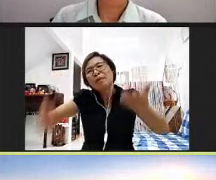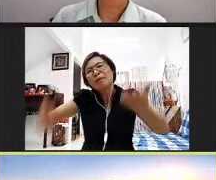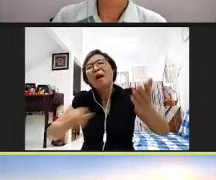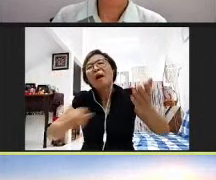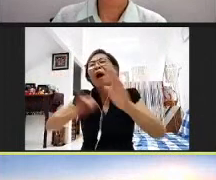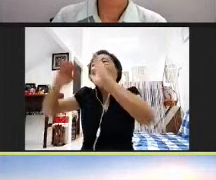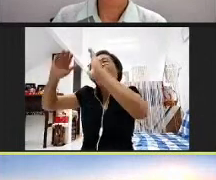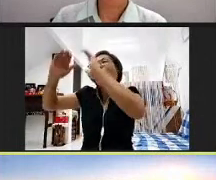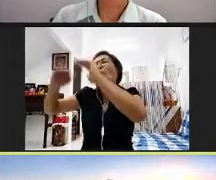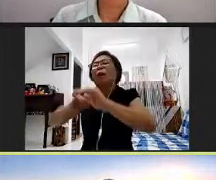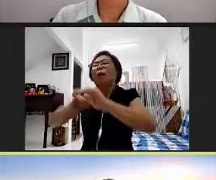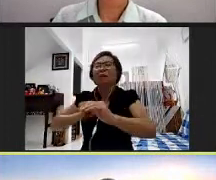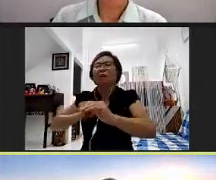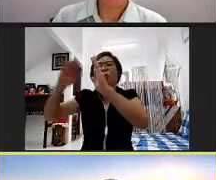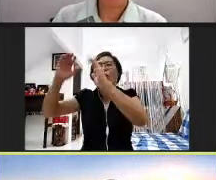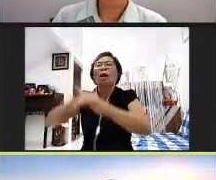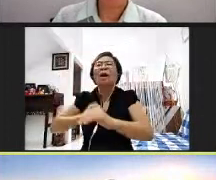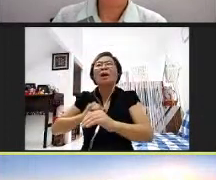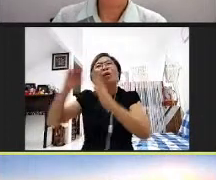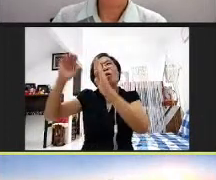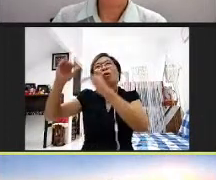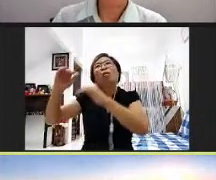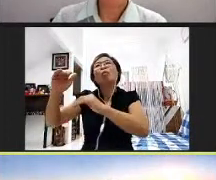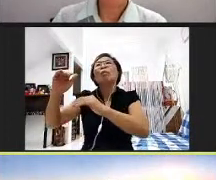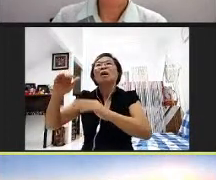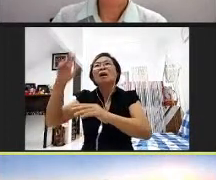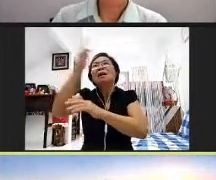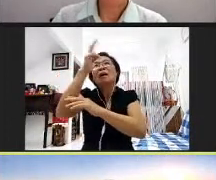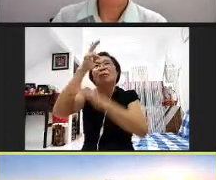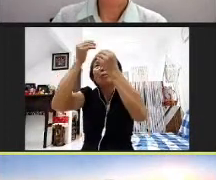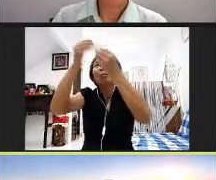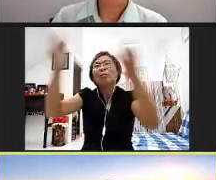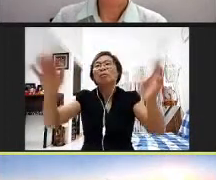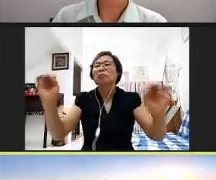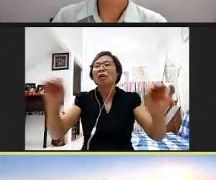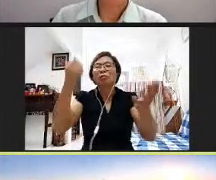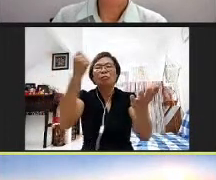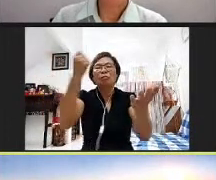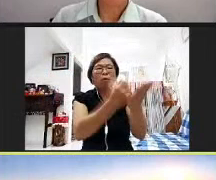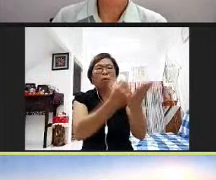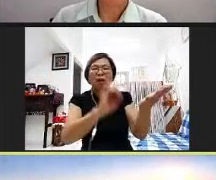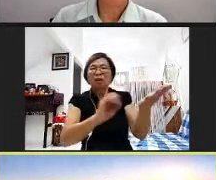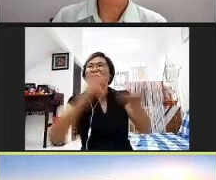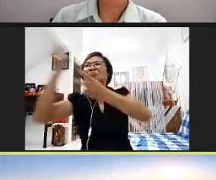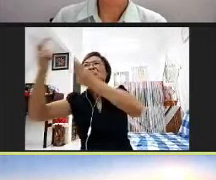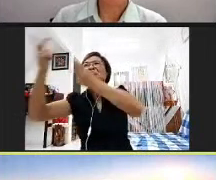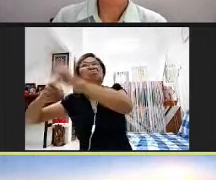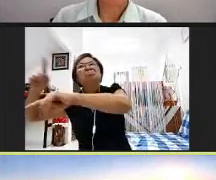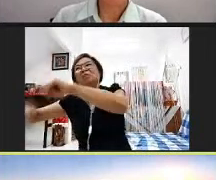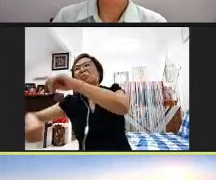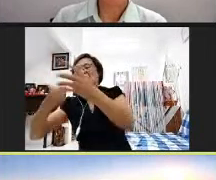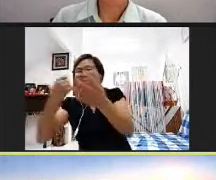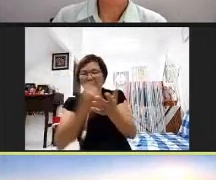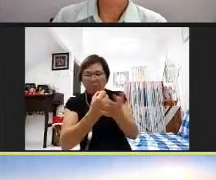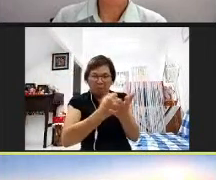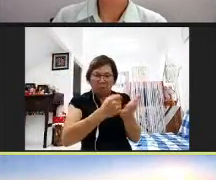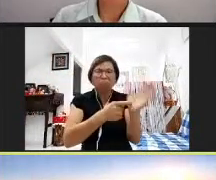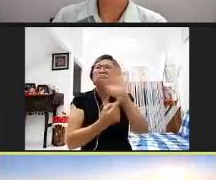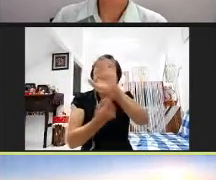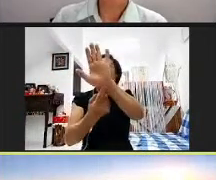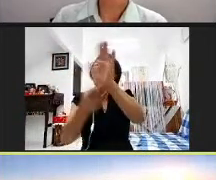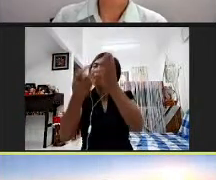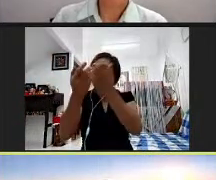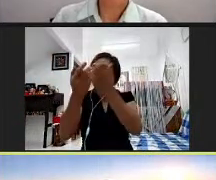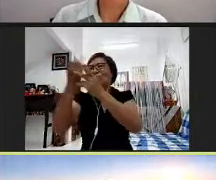I think soon the ministry will also announce, without this, you cannot go to shopping complex. You have not